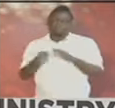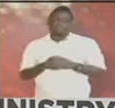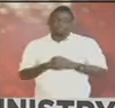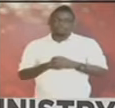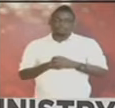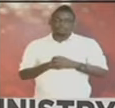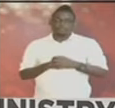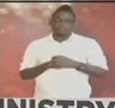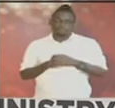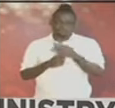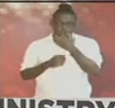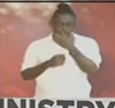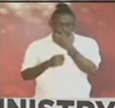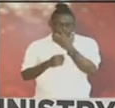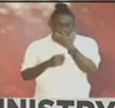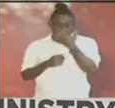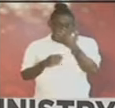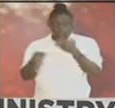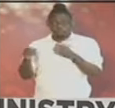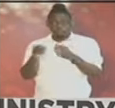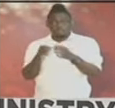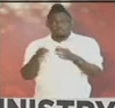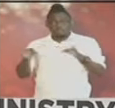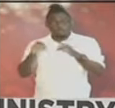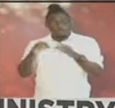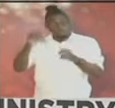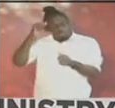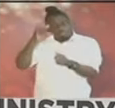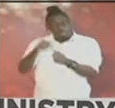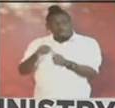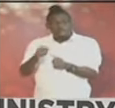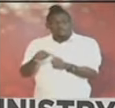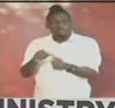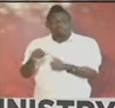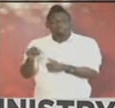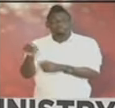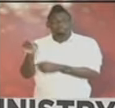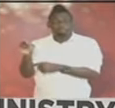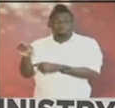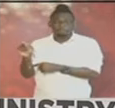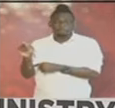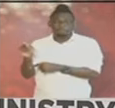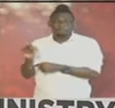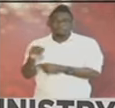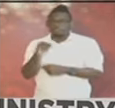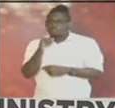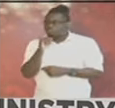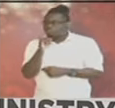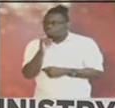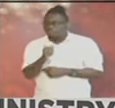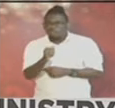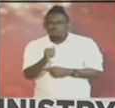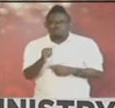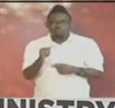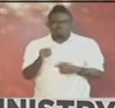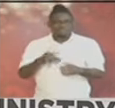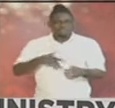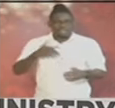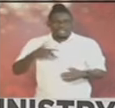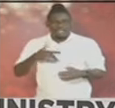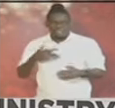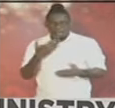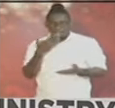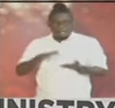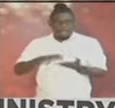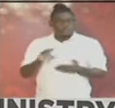this juncture, it's important to remember that we should not be offended when persons that we are familiar with wear face